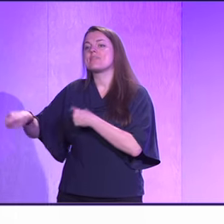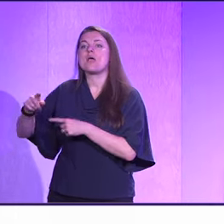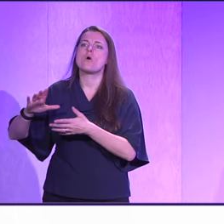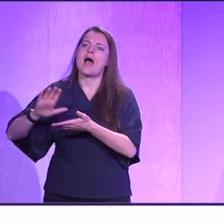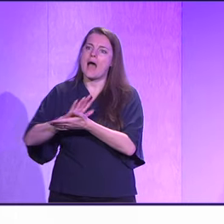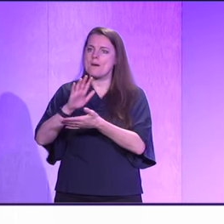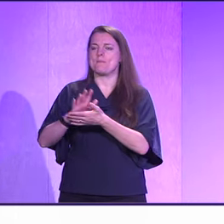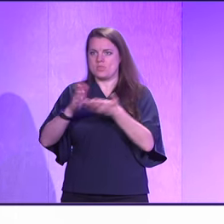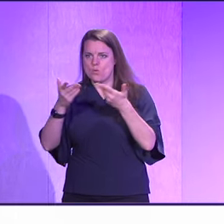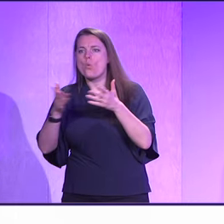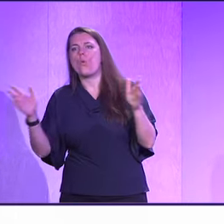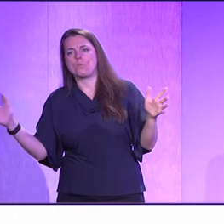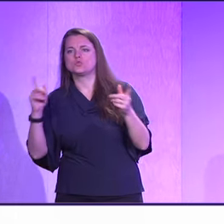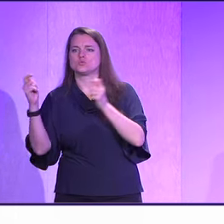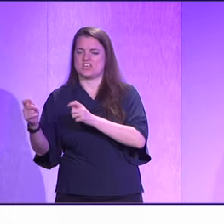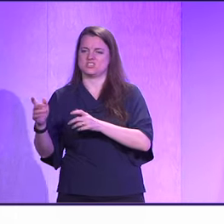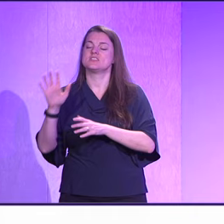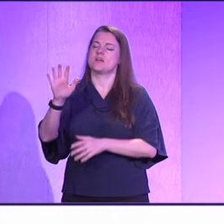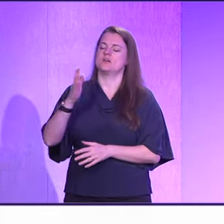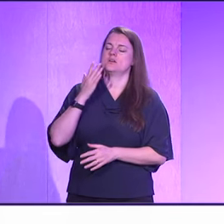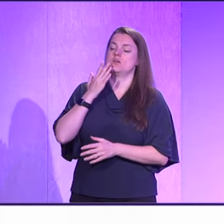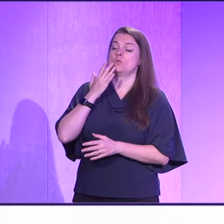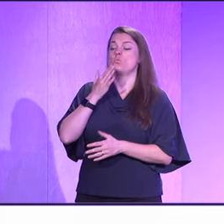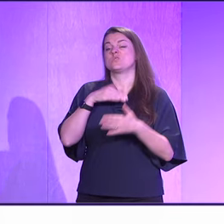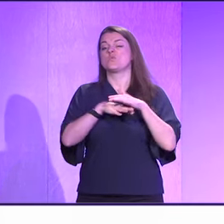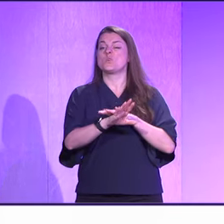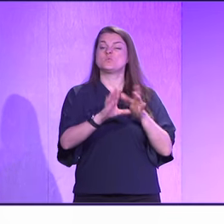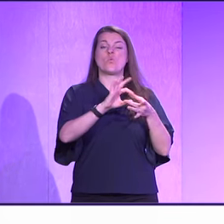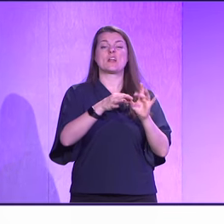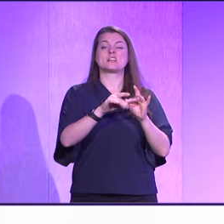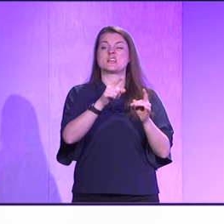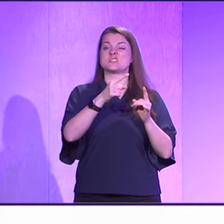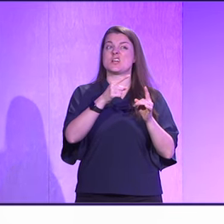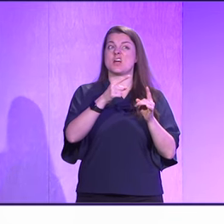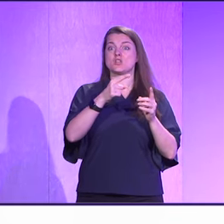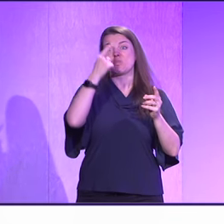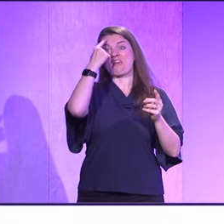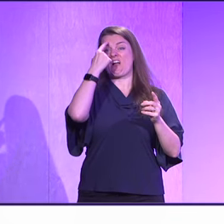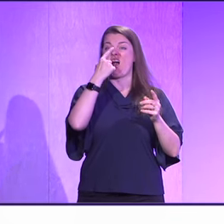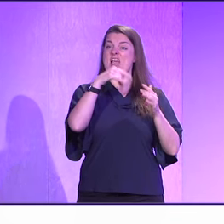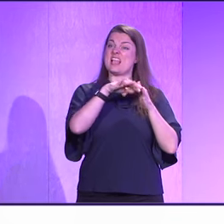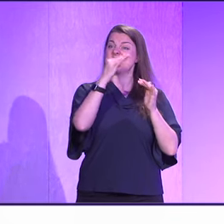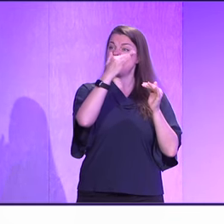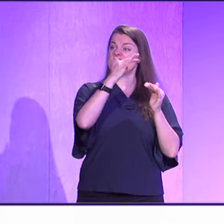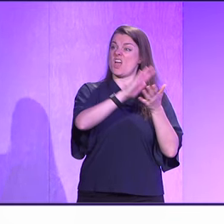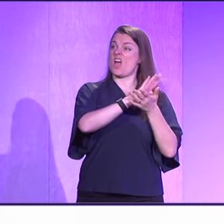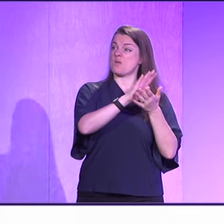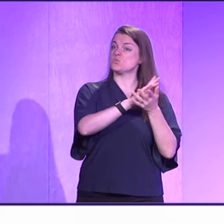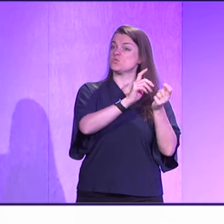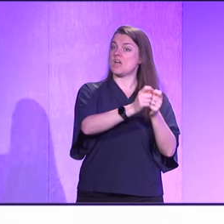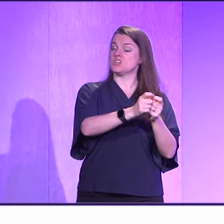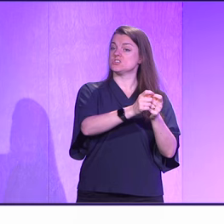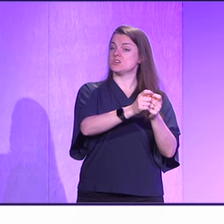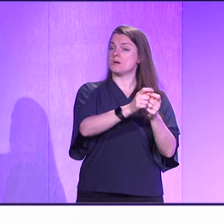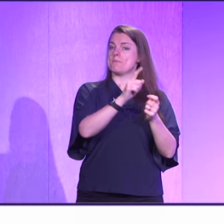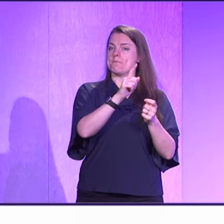So it's easy to go into an organization that, at least in theory, is willing to change. It's really important